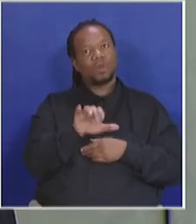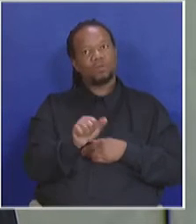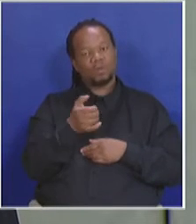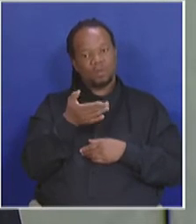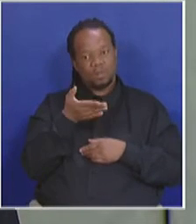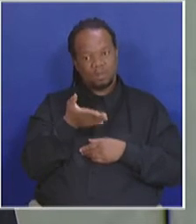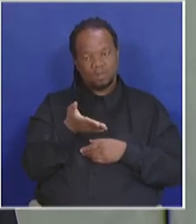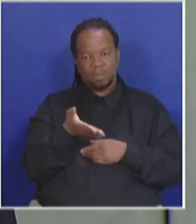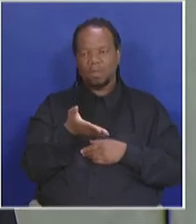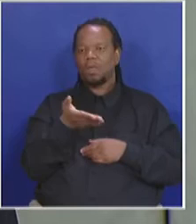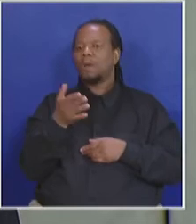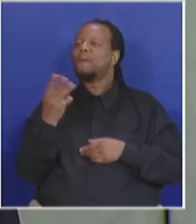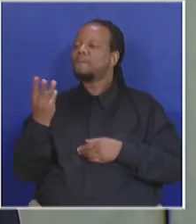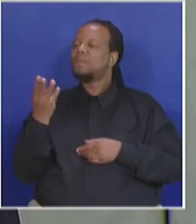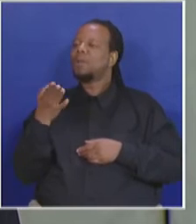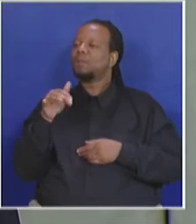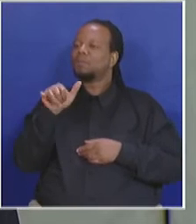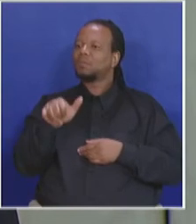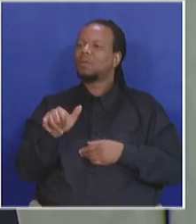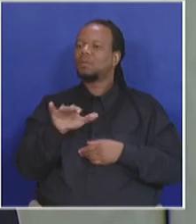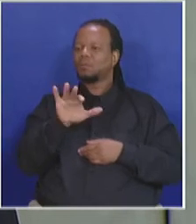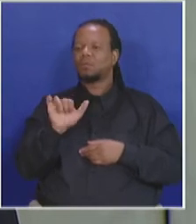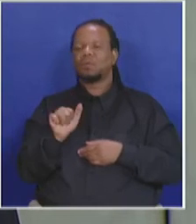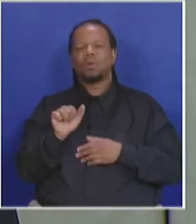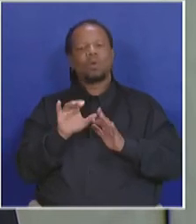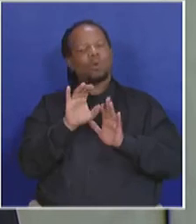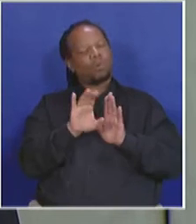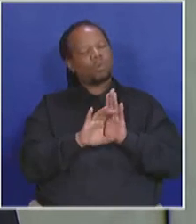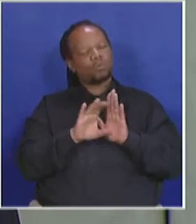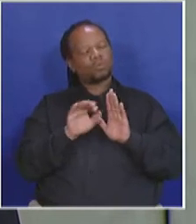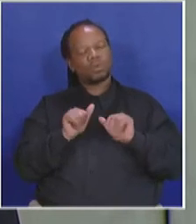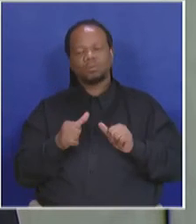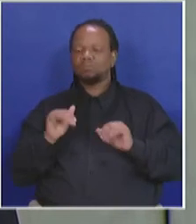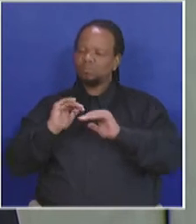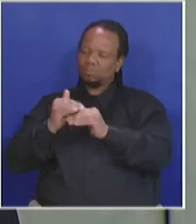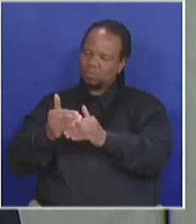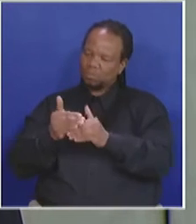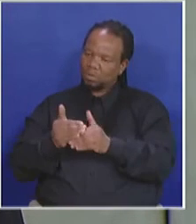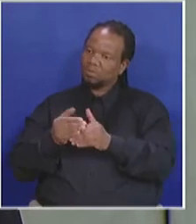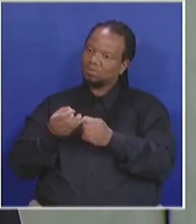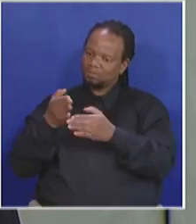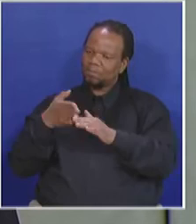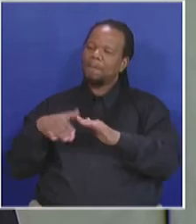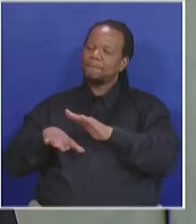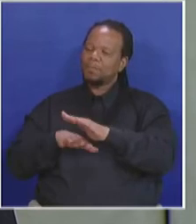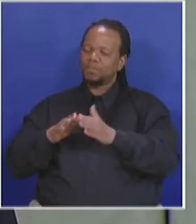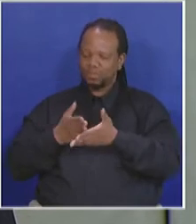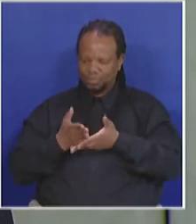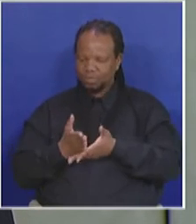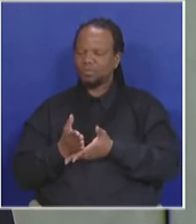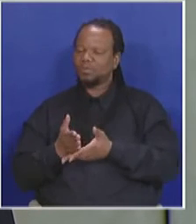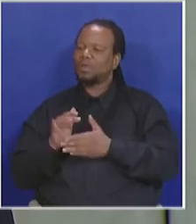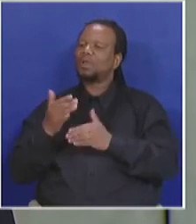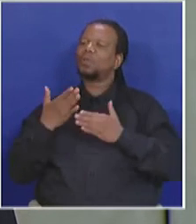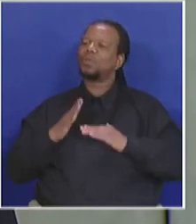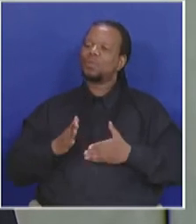beautiful land, they are protected by the Constitution to receive basic services as a human right. Those services can and